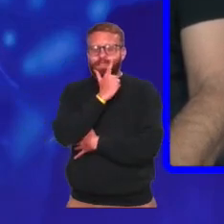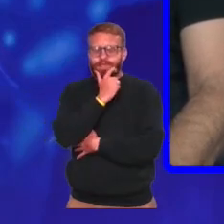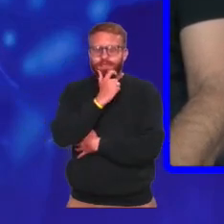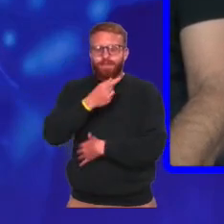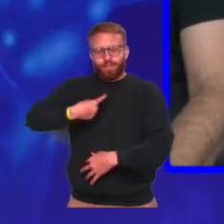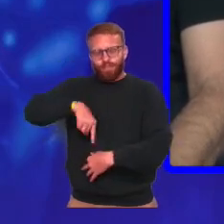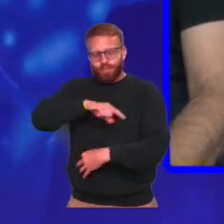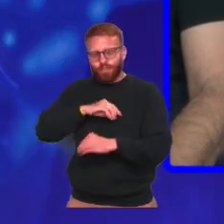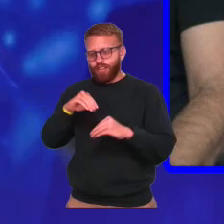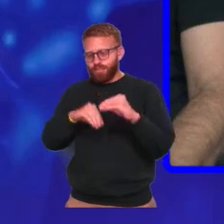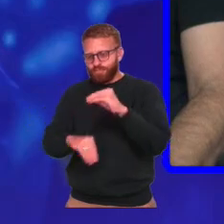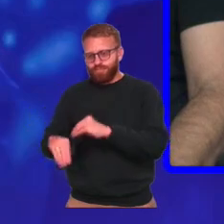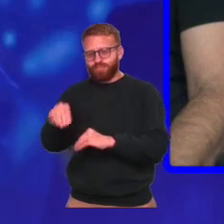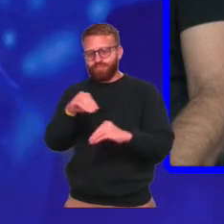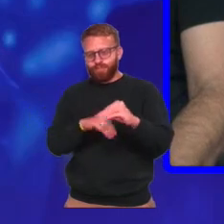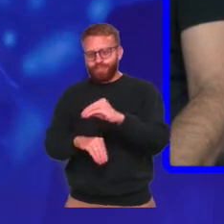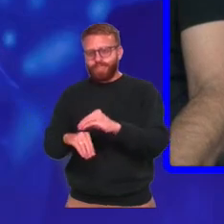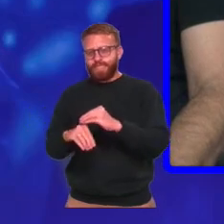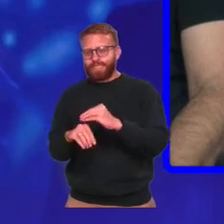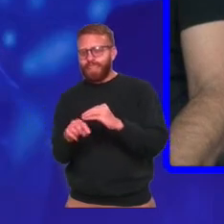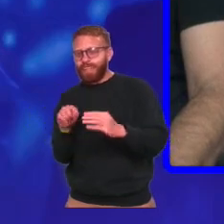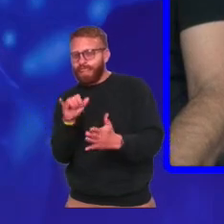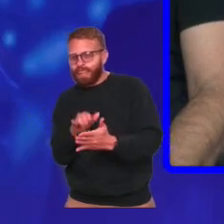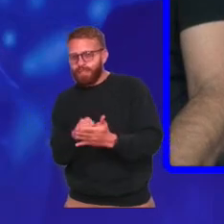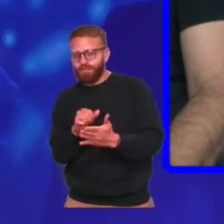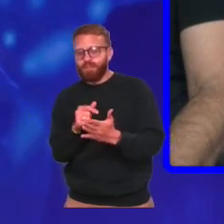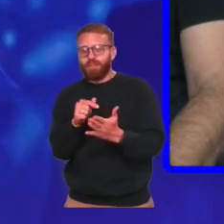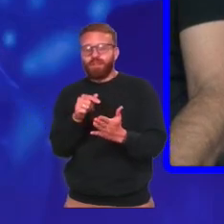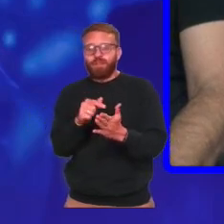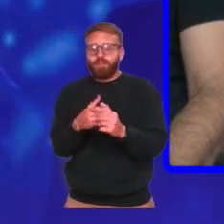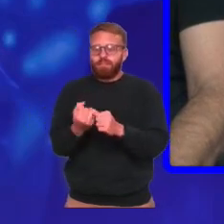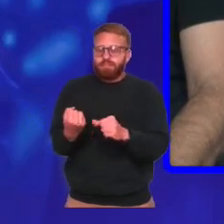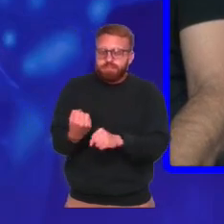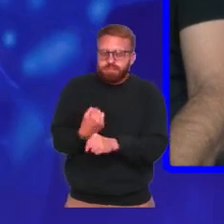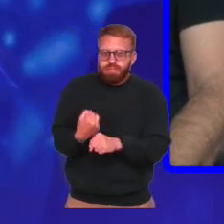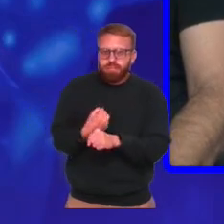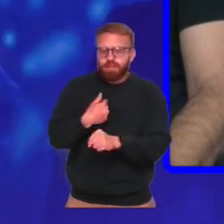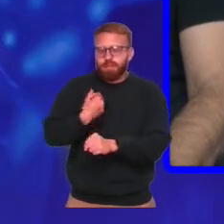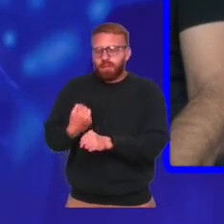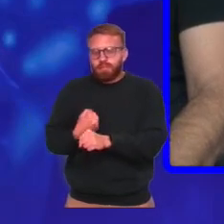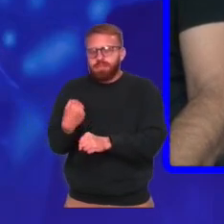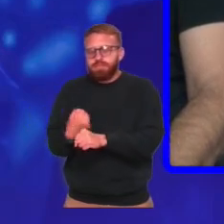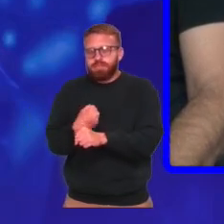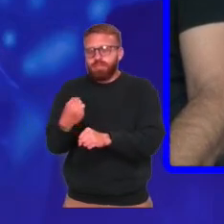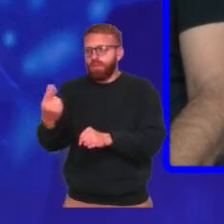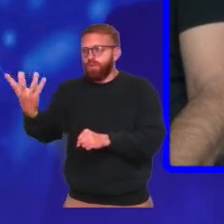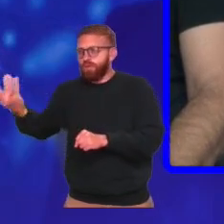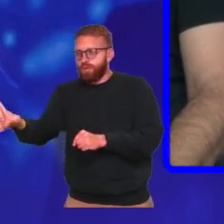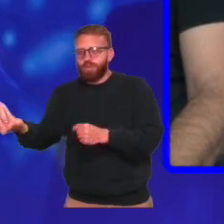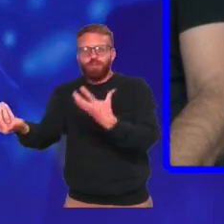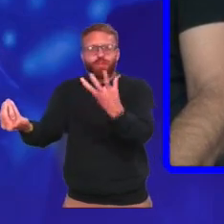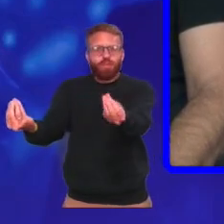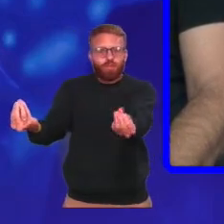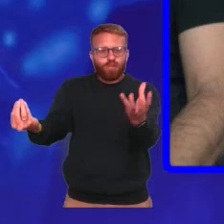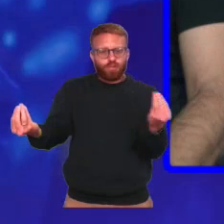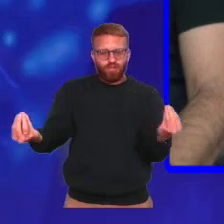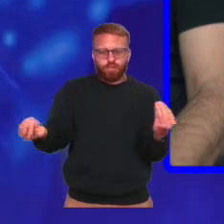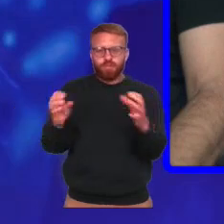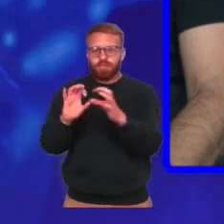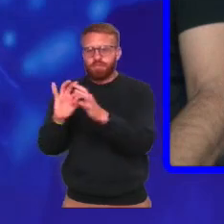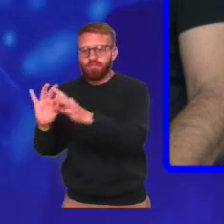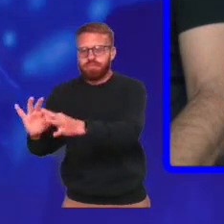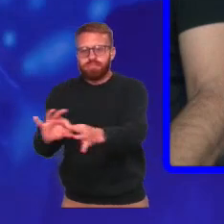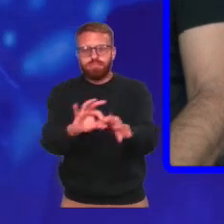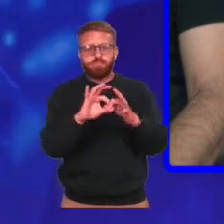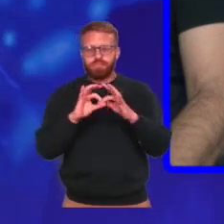of coordinating this kind of work with our different outsourcers, but also treating it with the